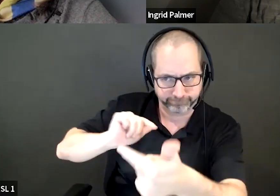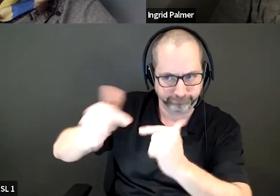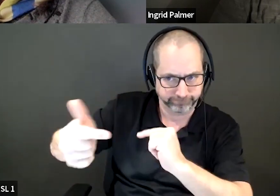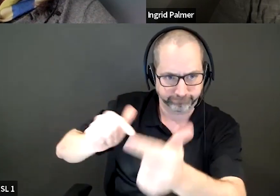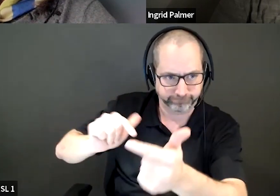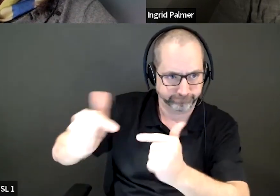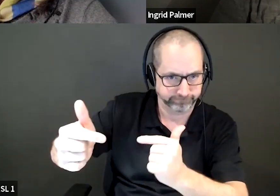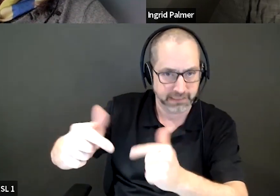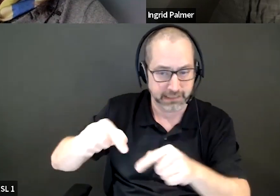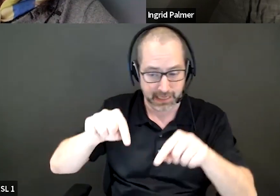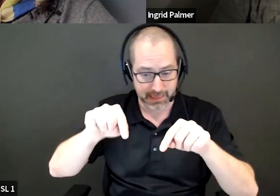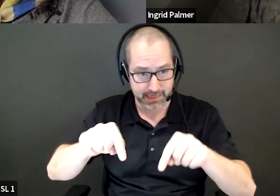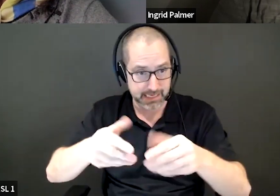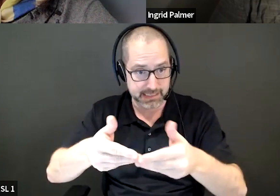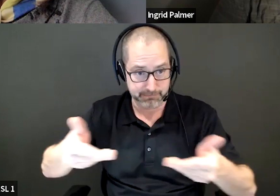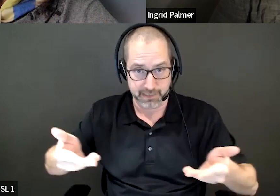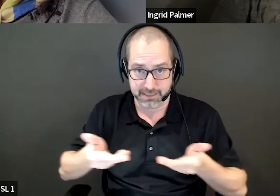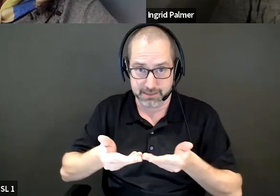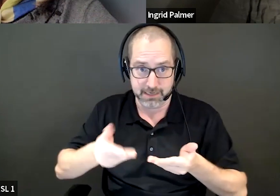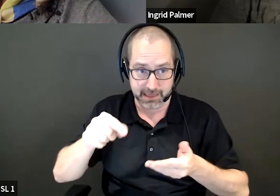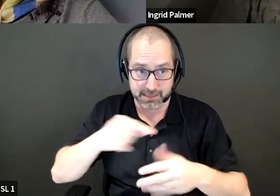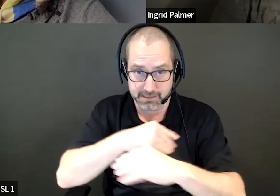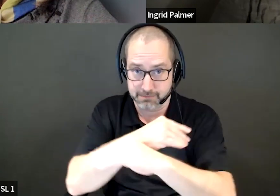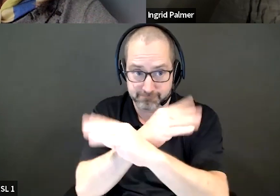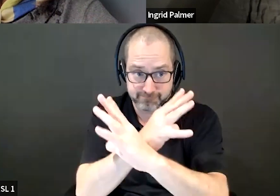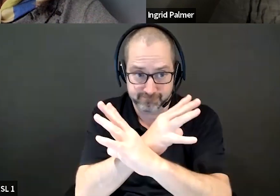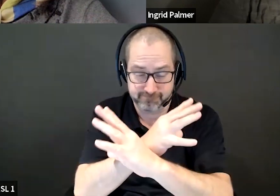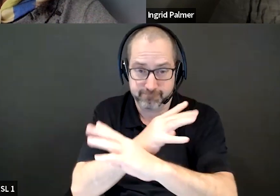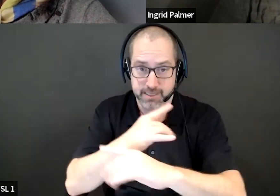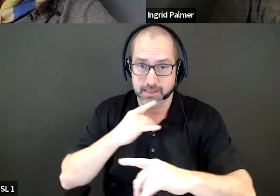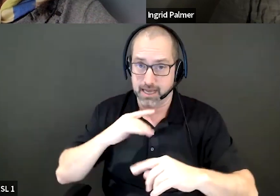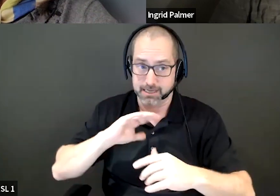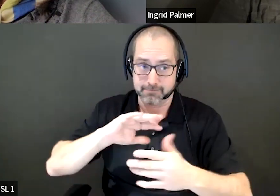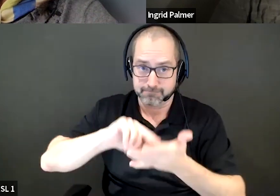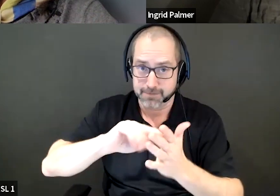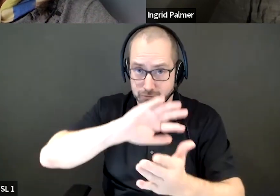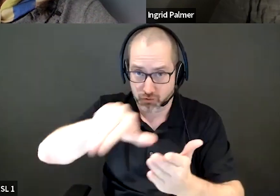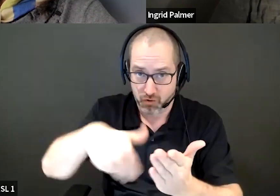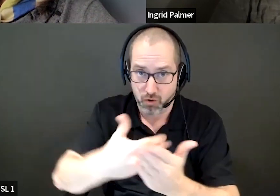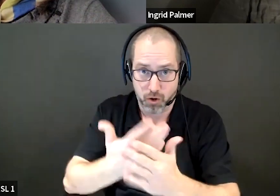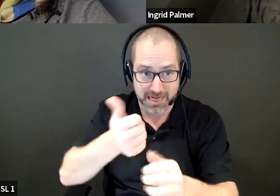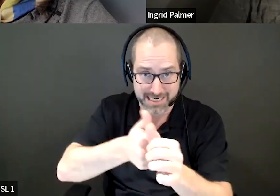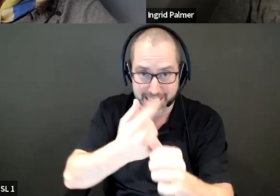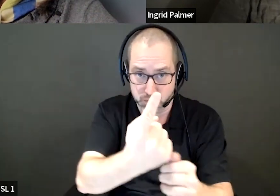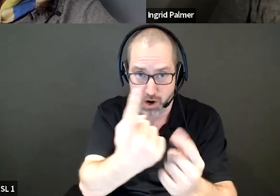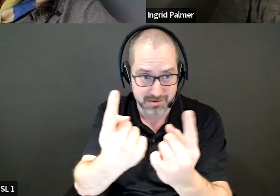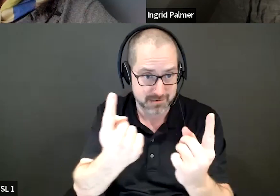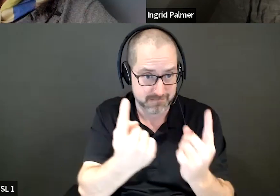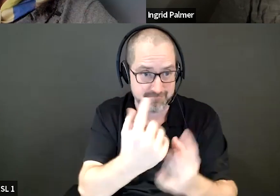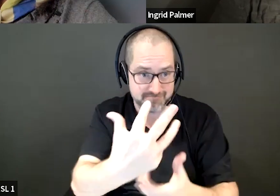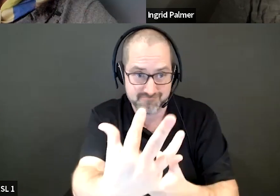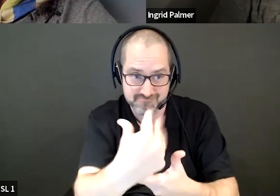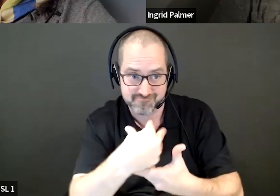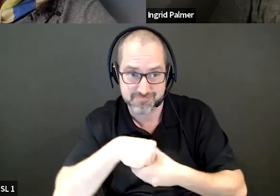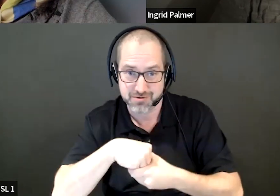this platform as a place where all of our voices belong, where all of our